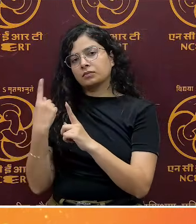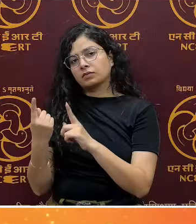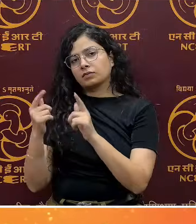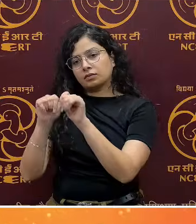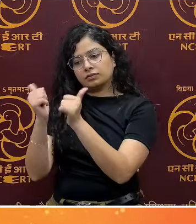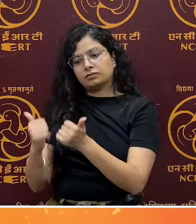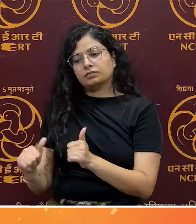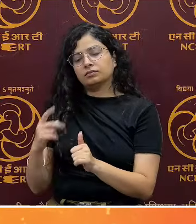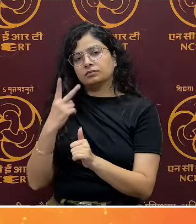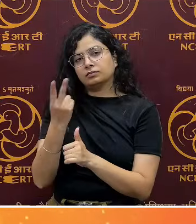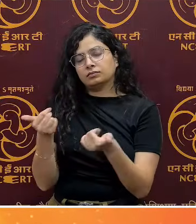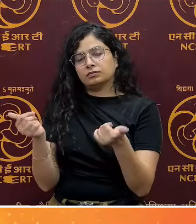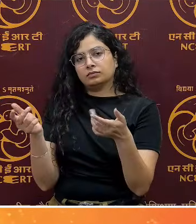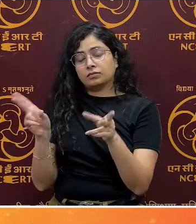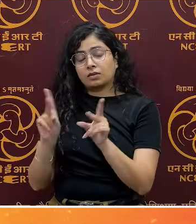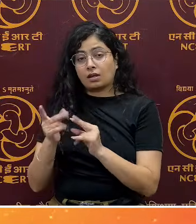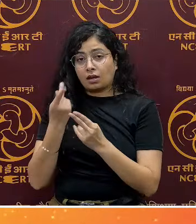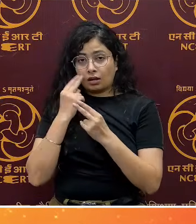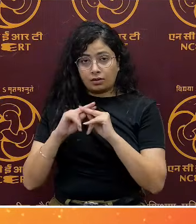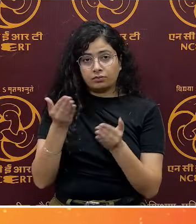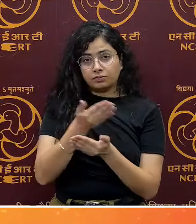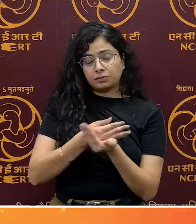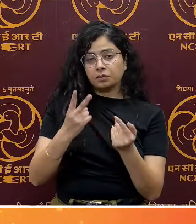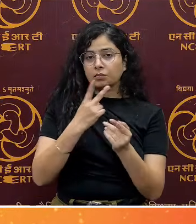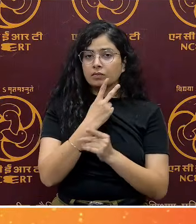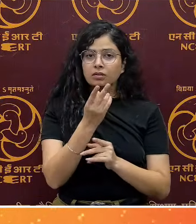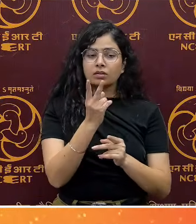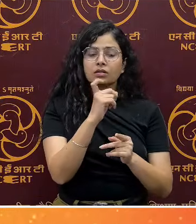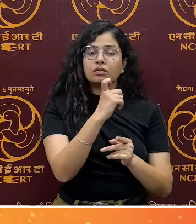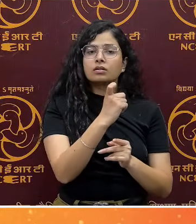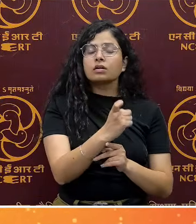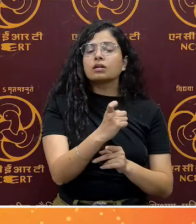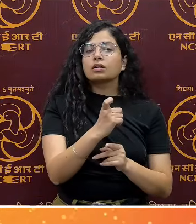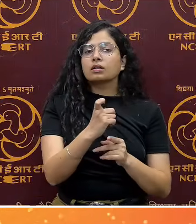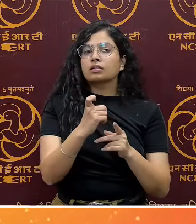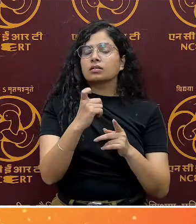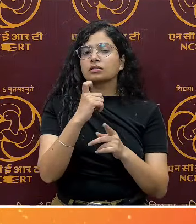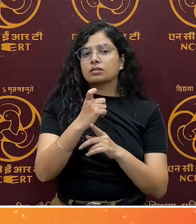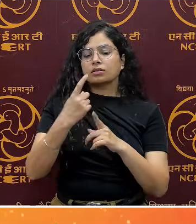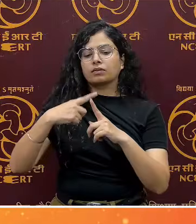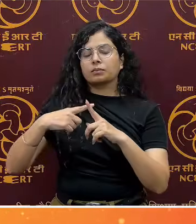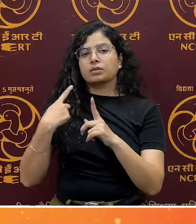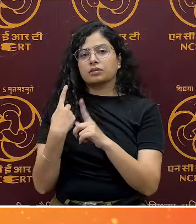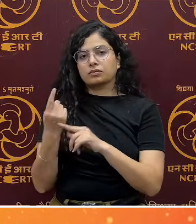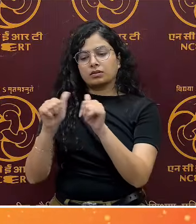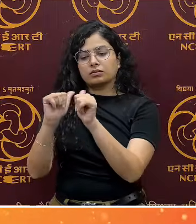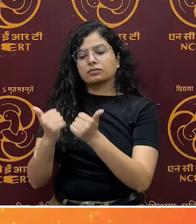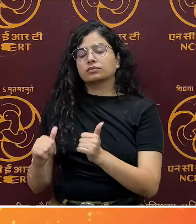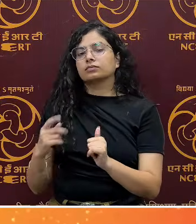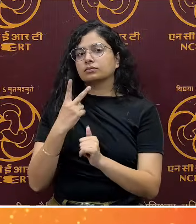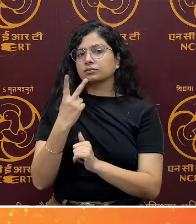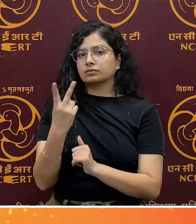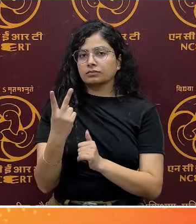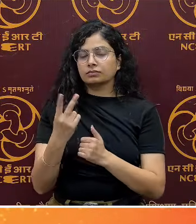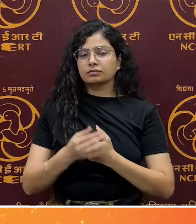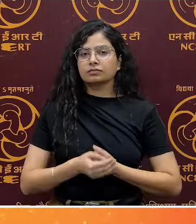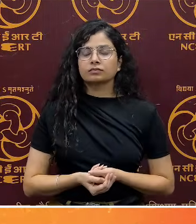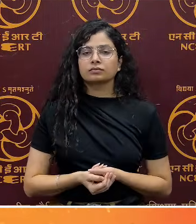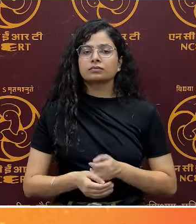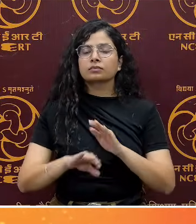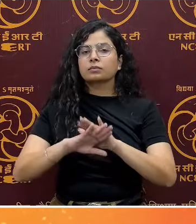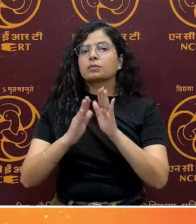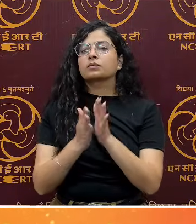again. If we can observe, 6 is n, 7 is n plus 1 and divided by 2. So the sum